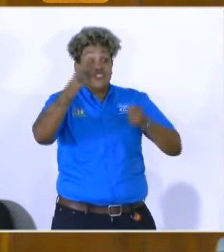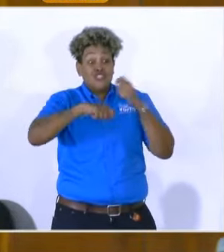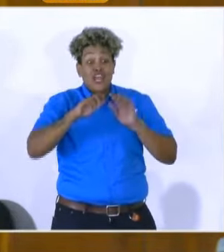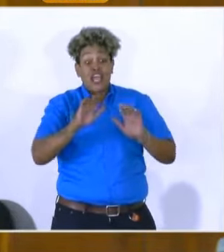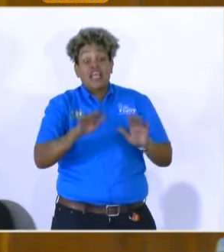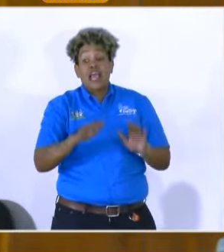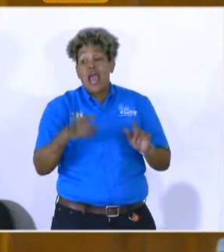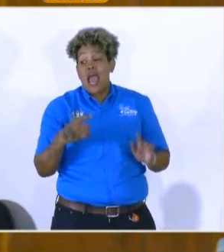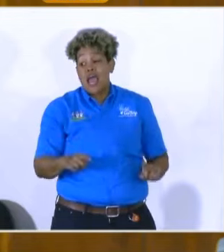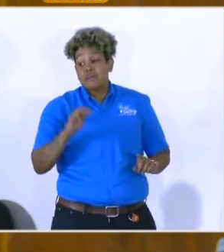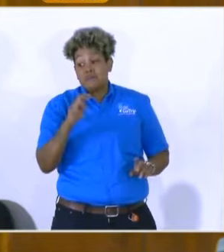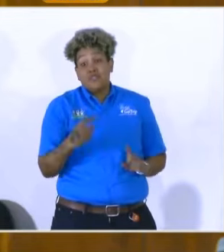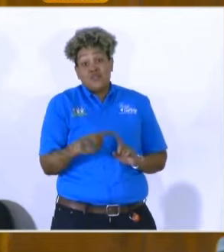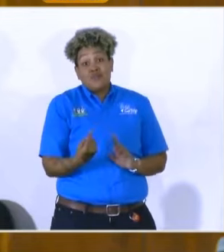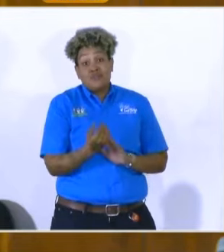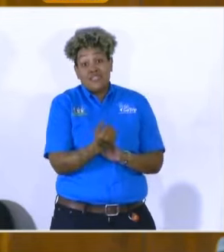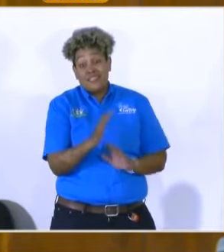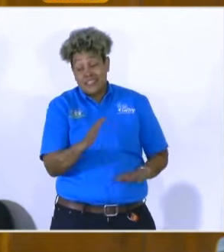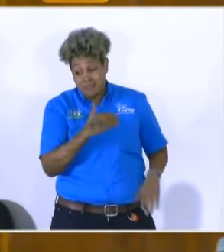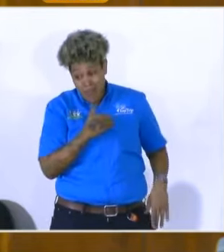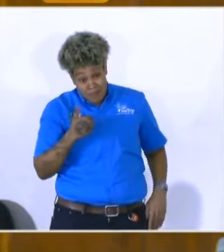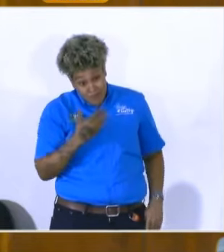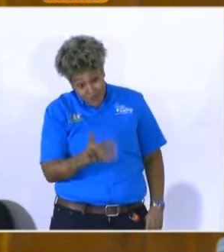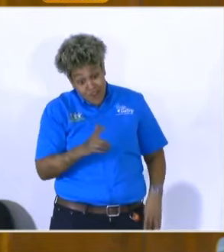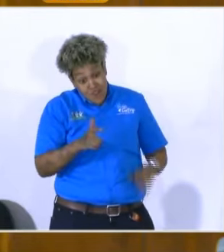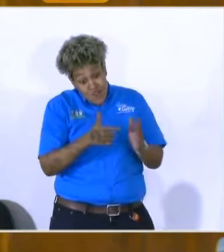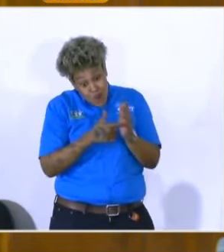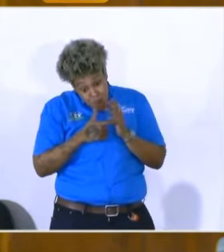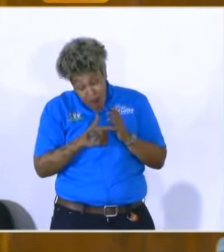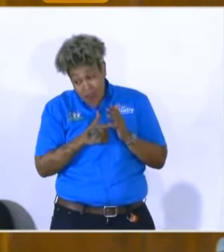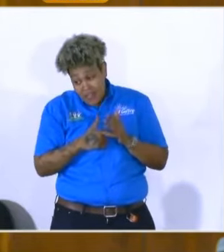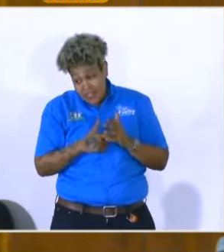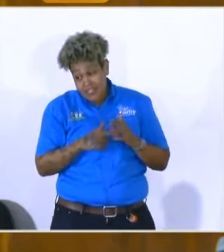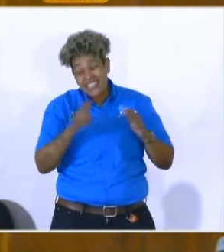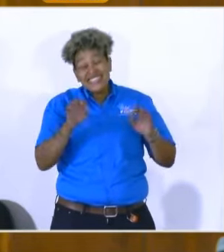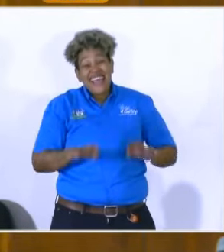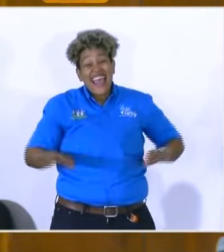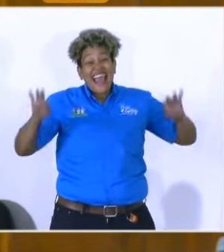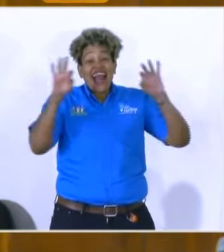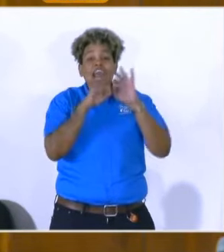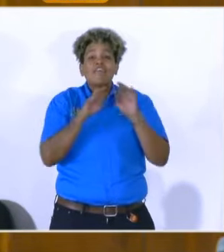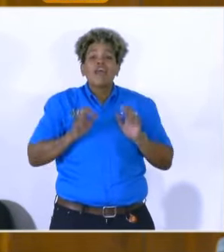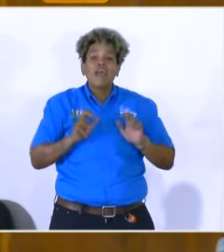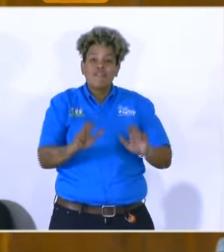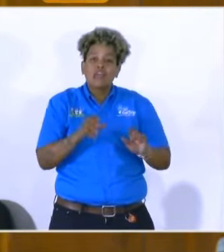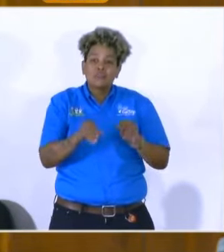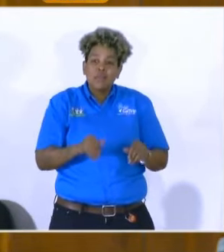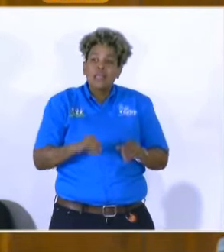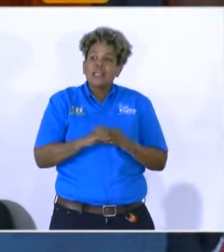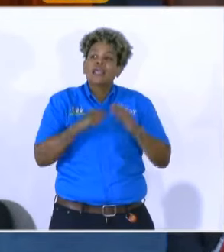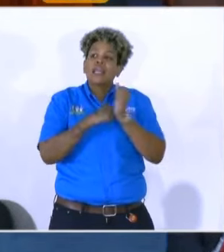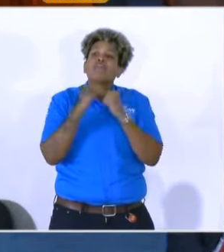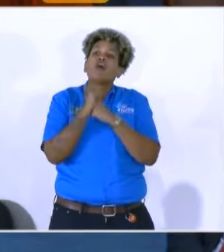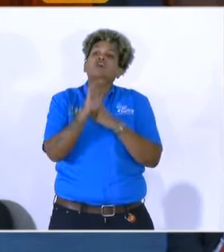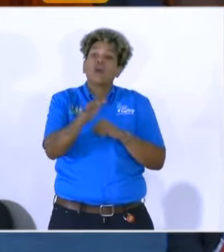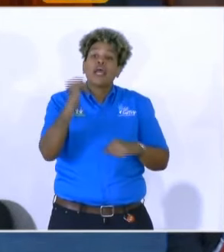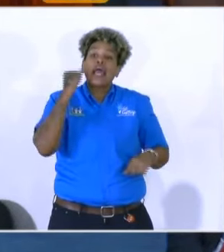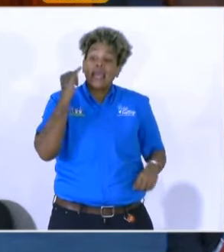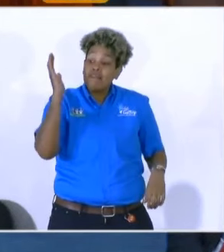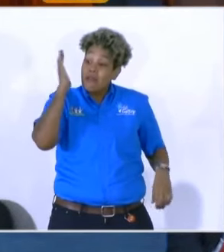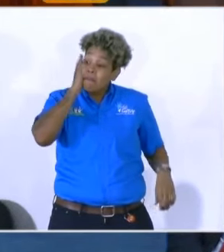Mr. Opposition Leader, colleague, requires significant investment in infrastructure if beds and